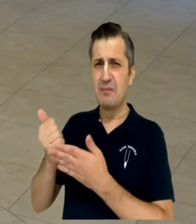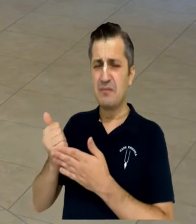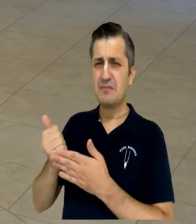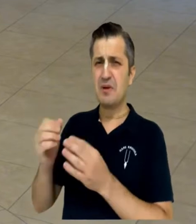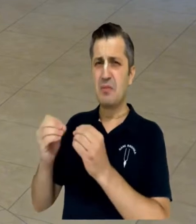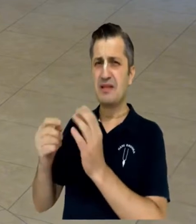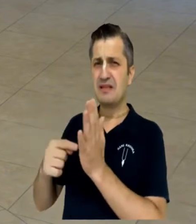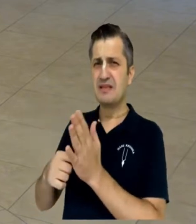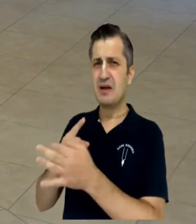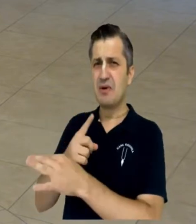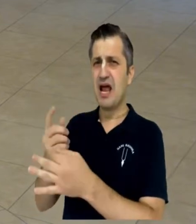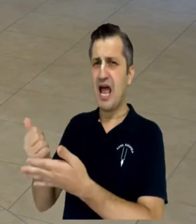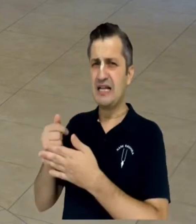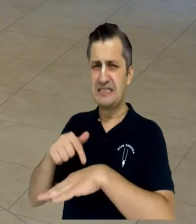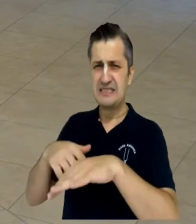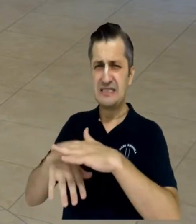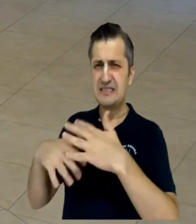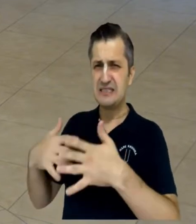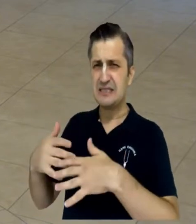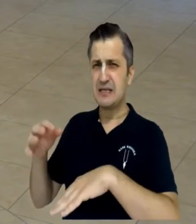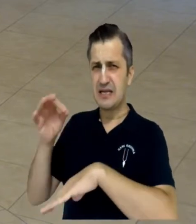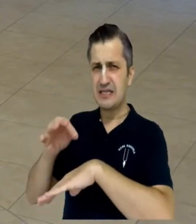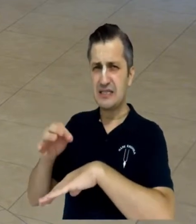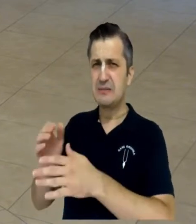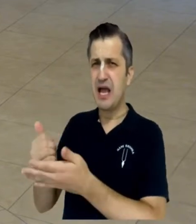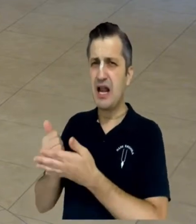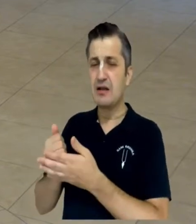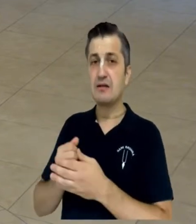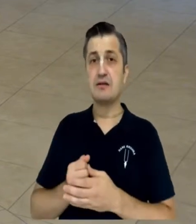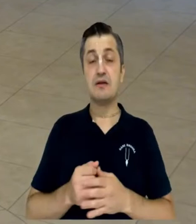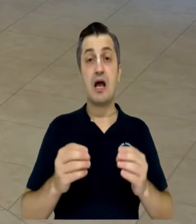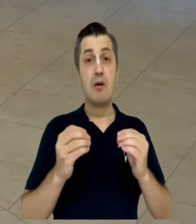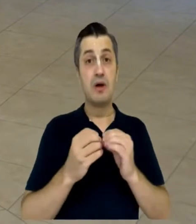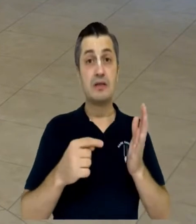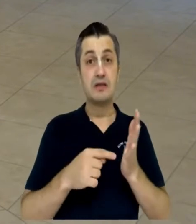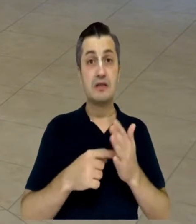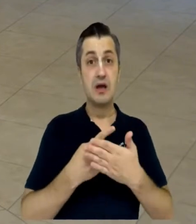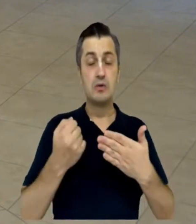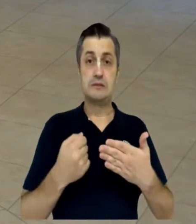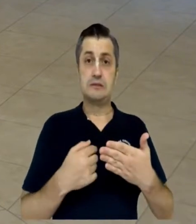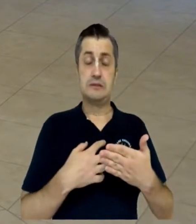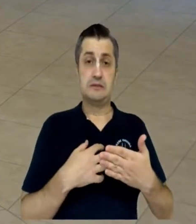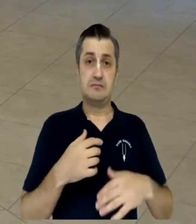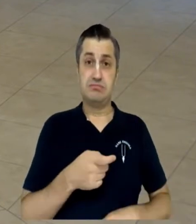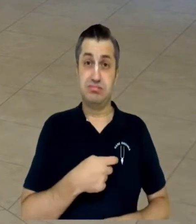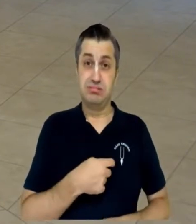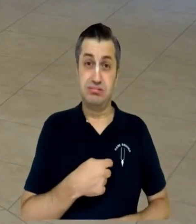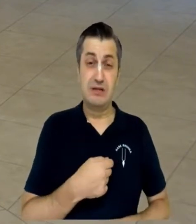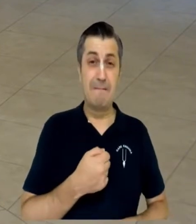then Bhaktivedanta Maharaj was there, and he got really nervous because there was his spiritual master Srila Prabhupada,